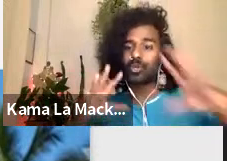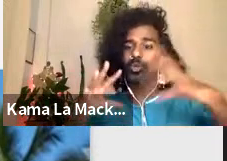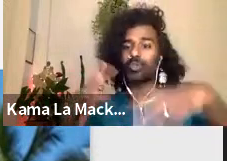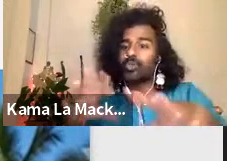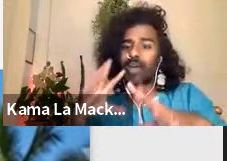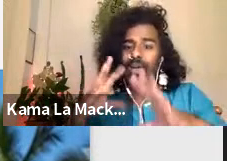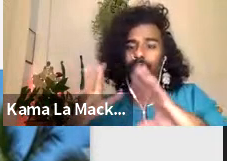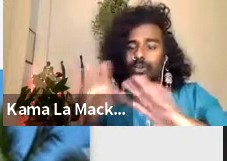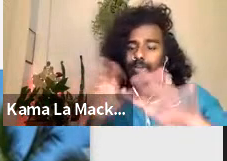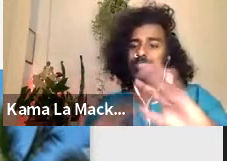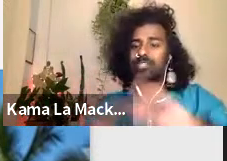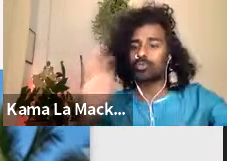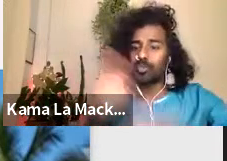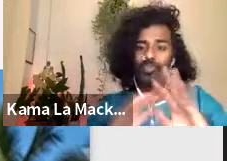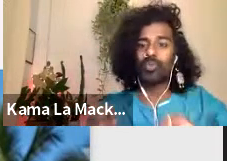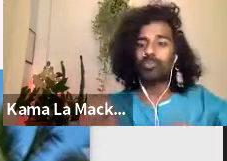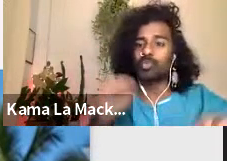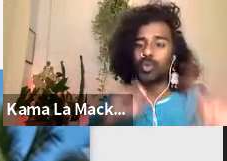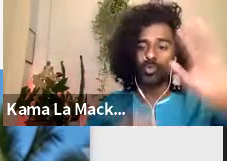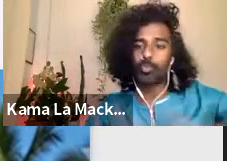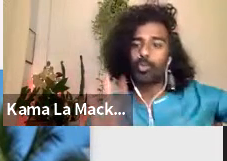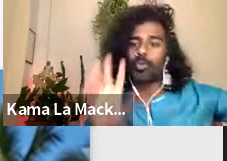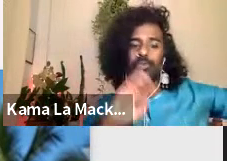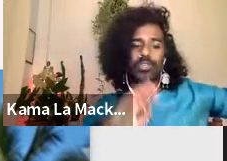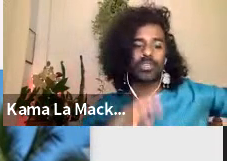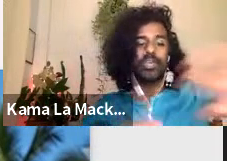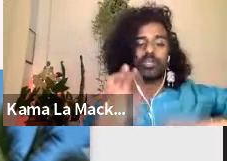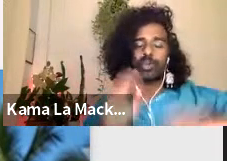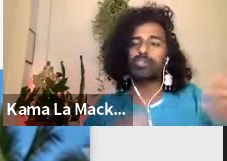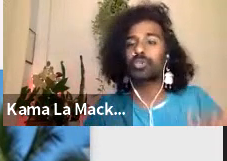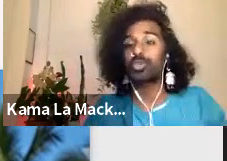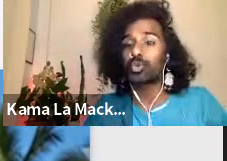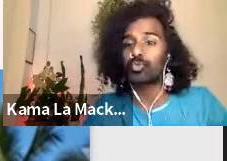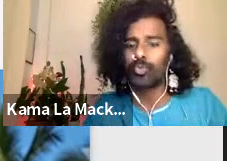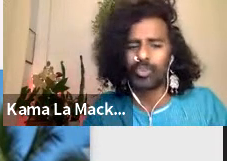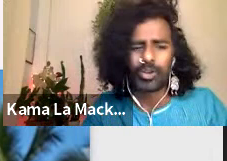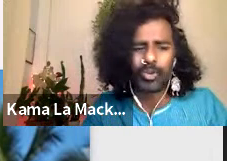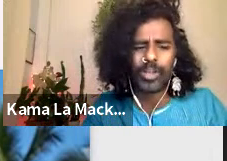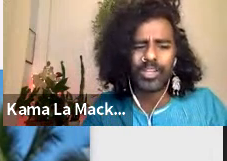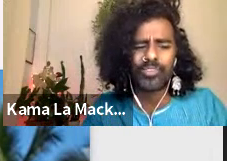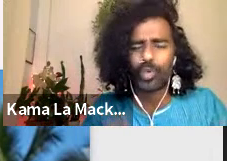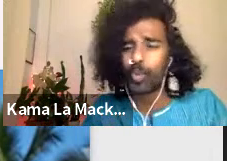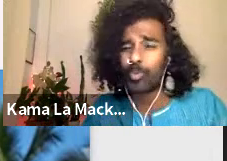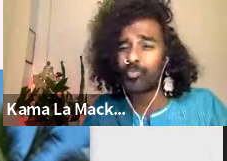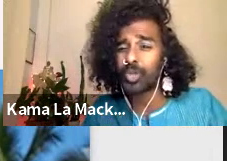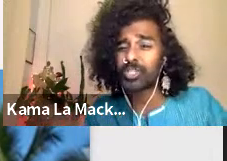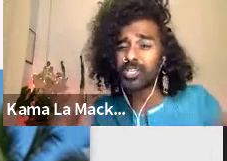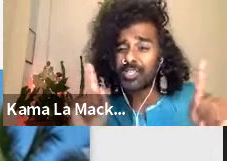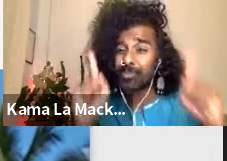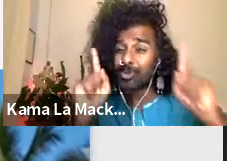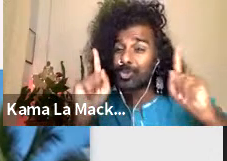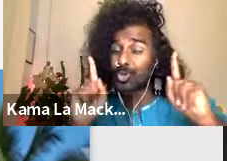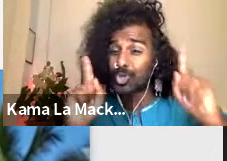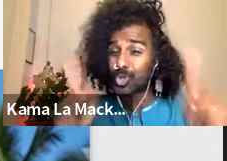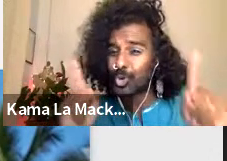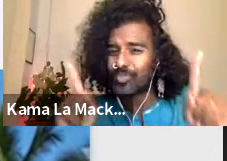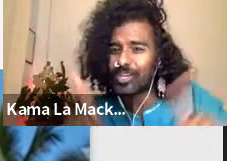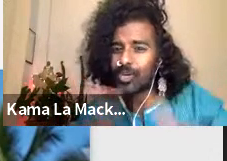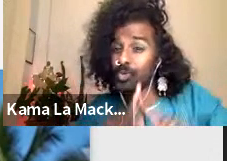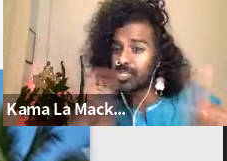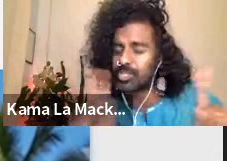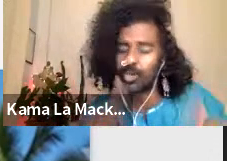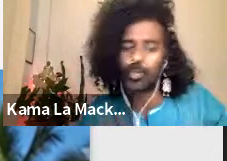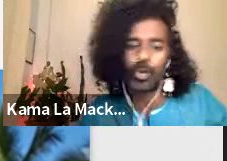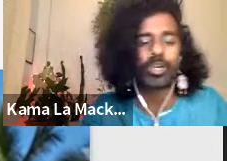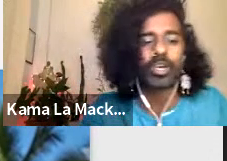I you've had a glimpse into the performance work, the poetry. So I'm just going to talk quickly through a couple of projects, and I'm going to show a short